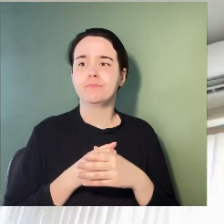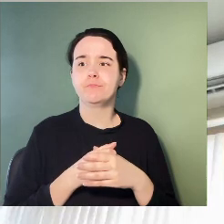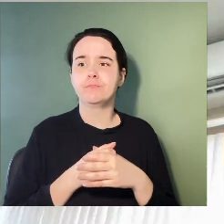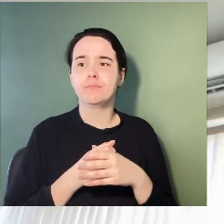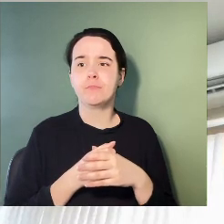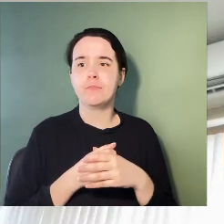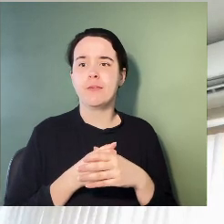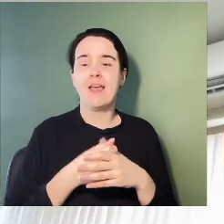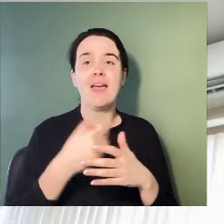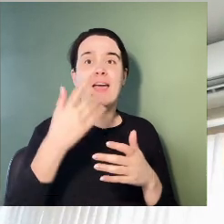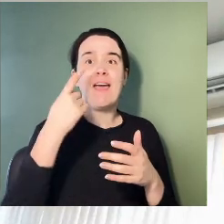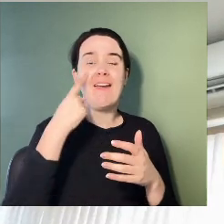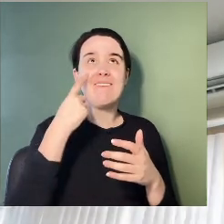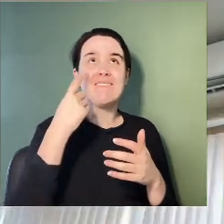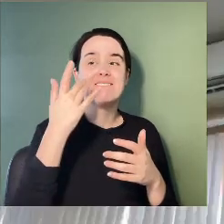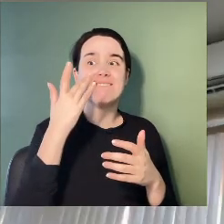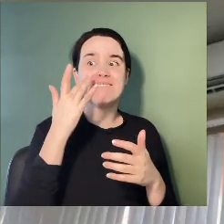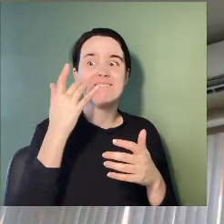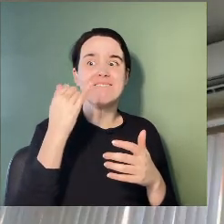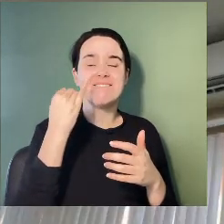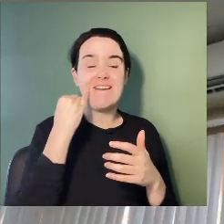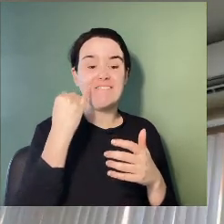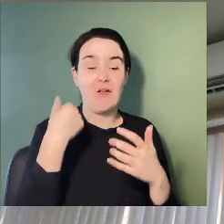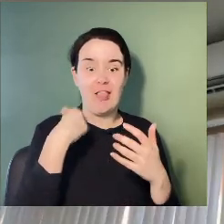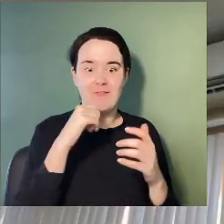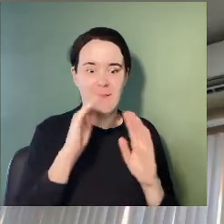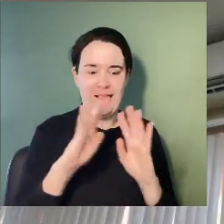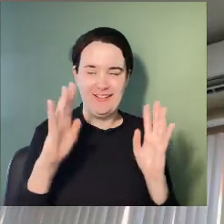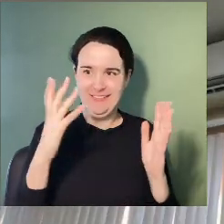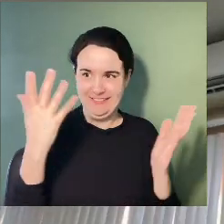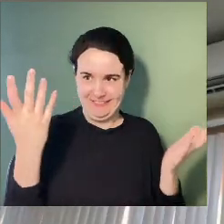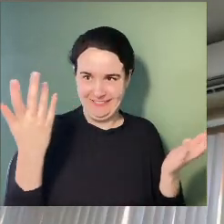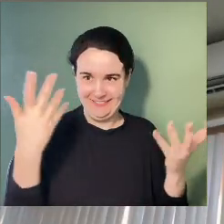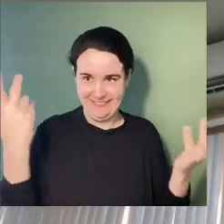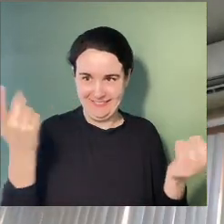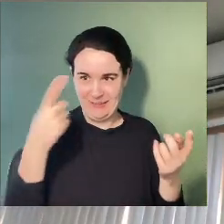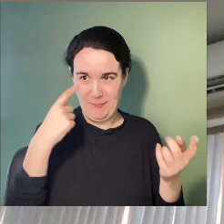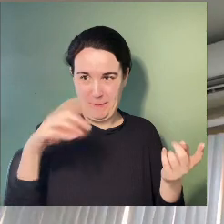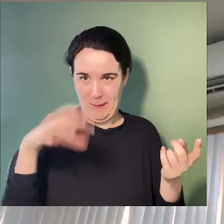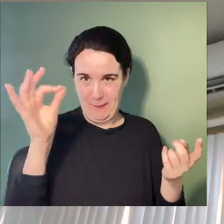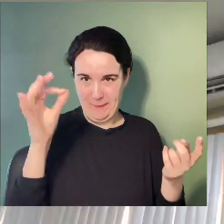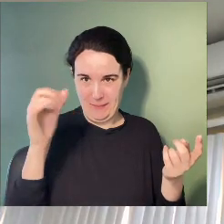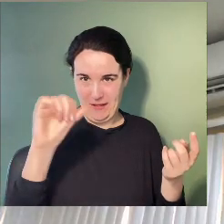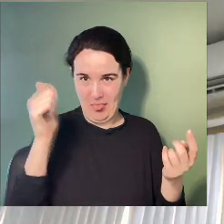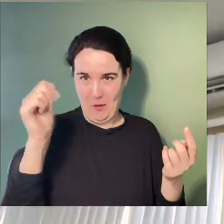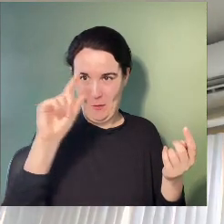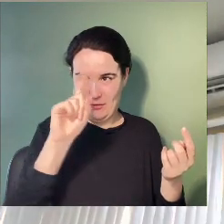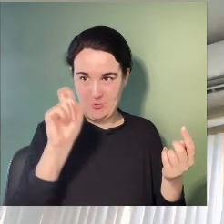And if we don't have a panelist that's keen to answer it, we can pick up another question. Another question?